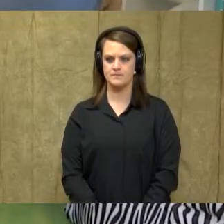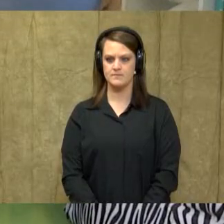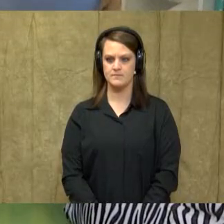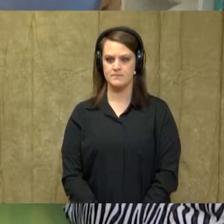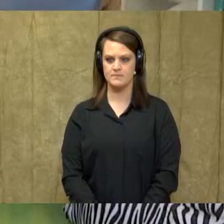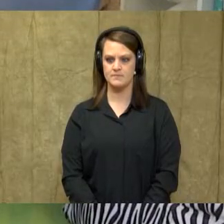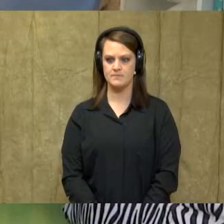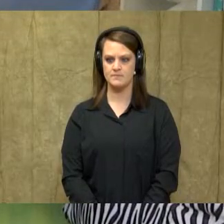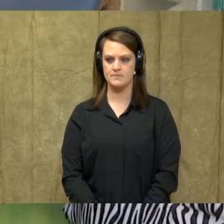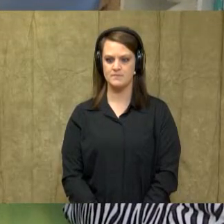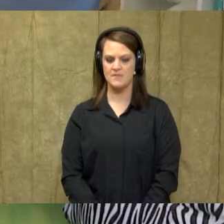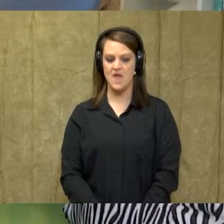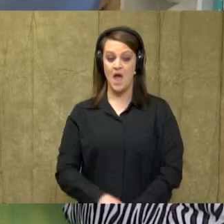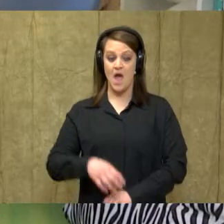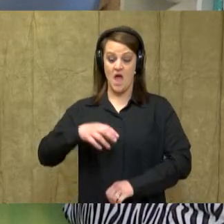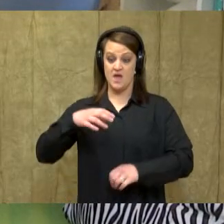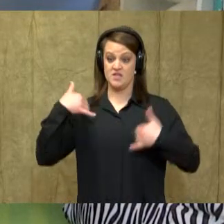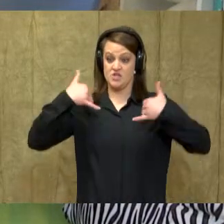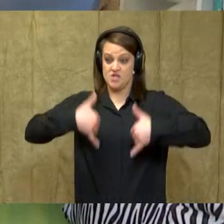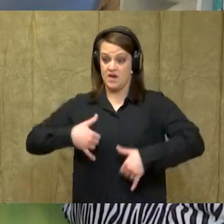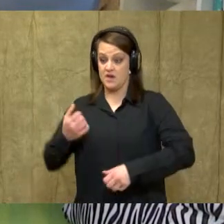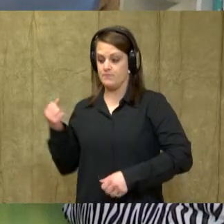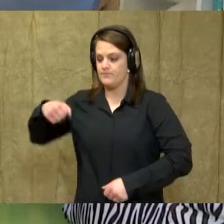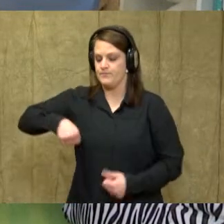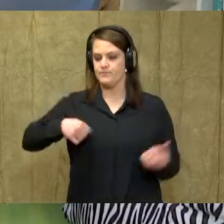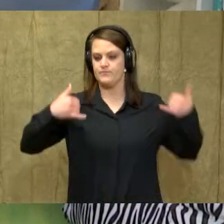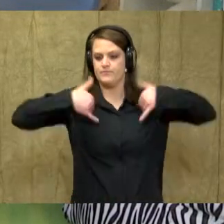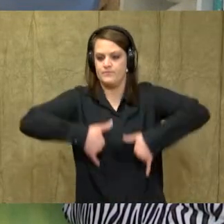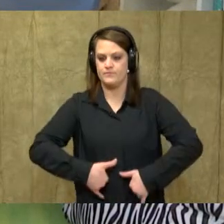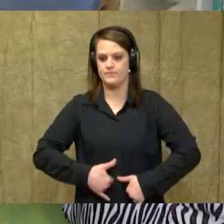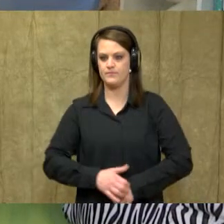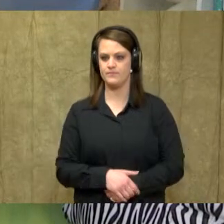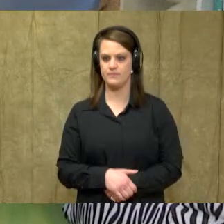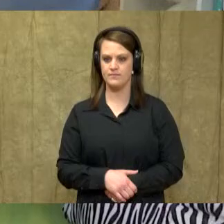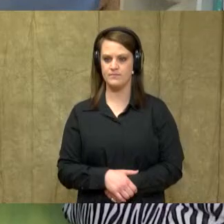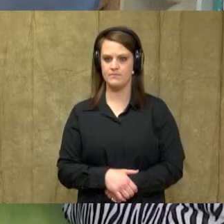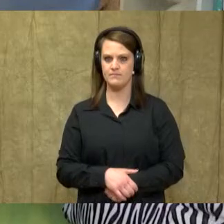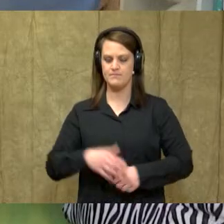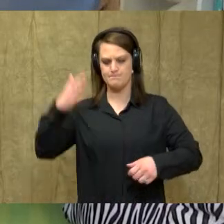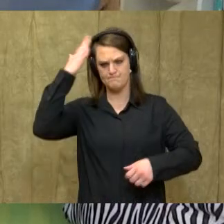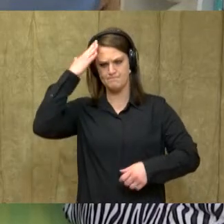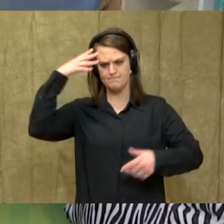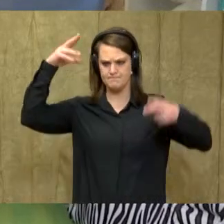I put on my raincoat. I put on my hat.